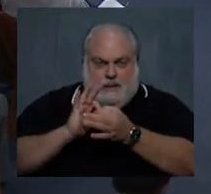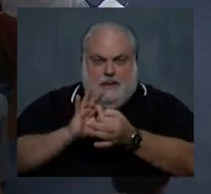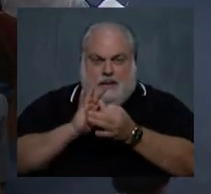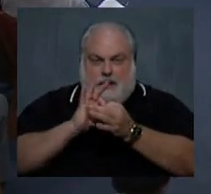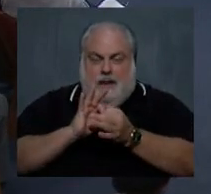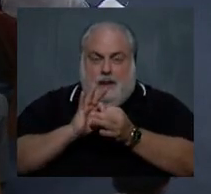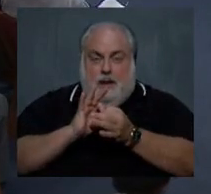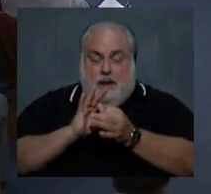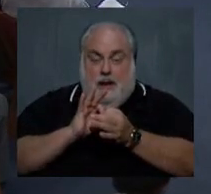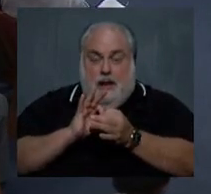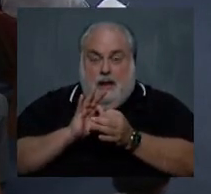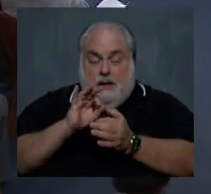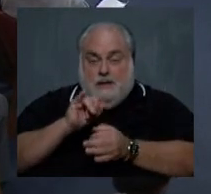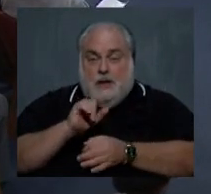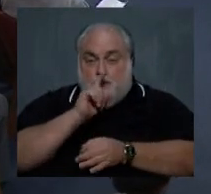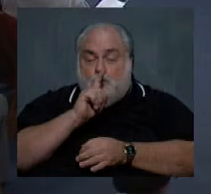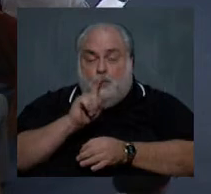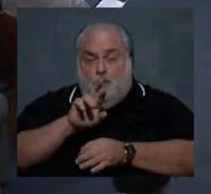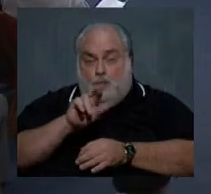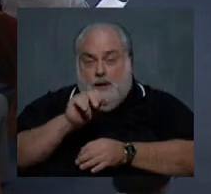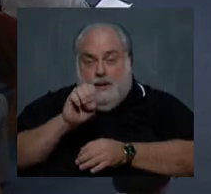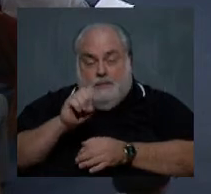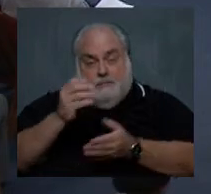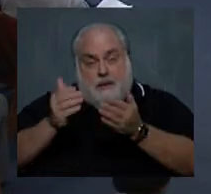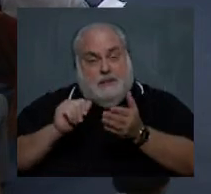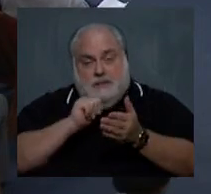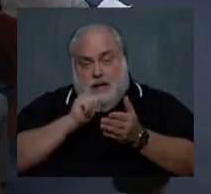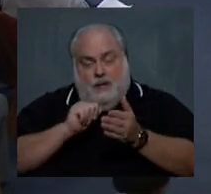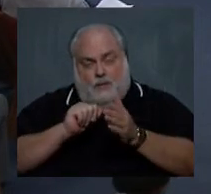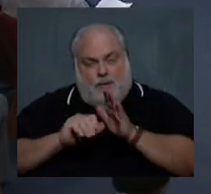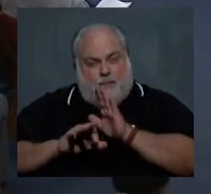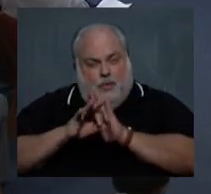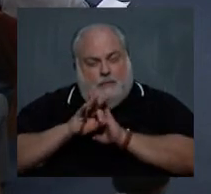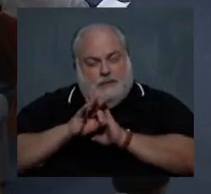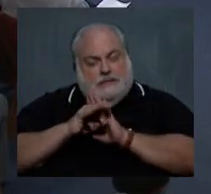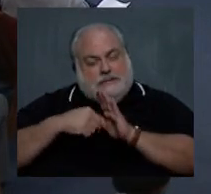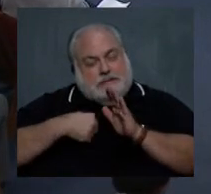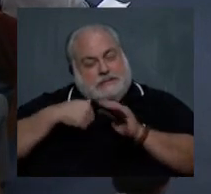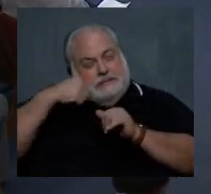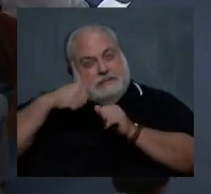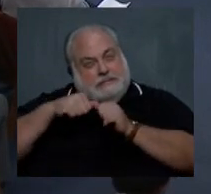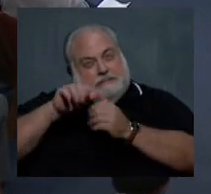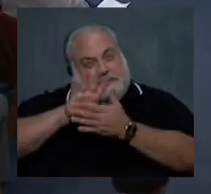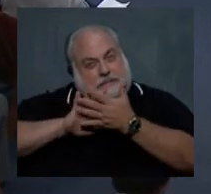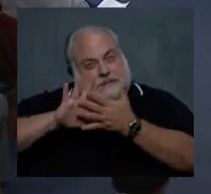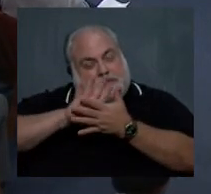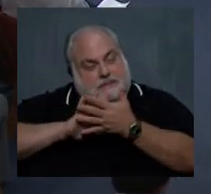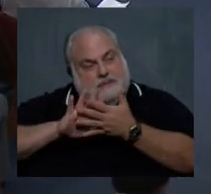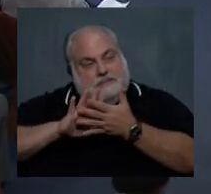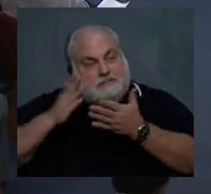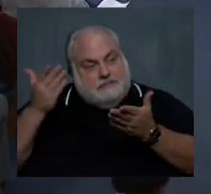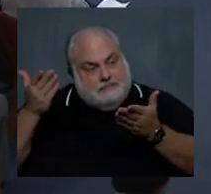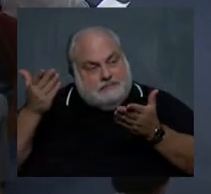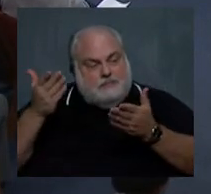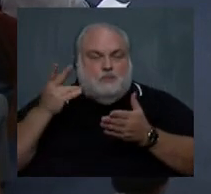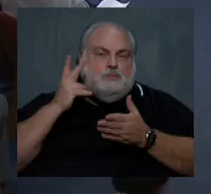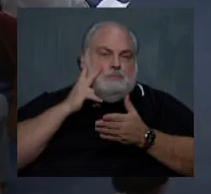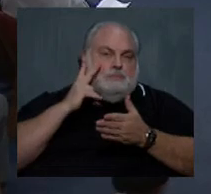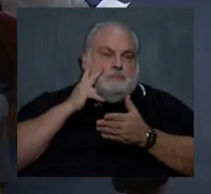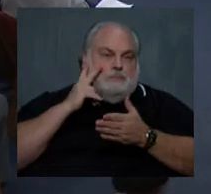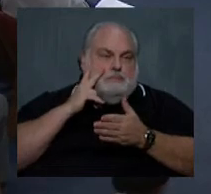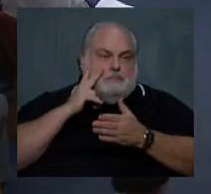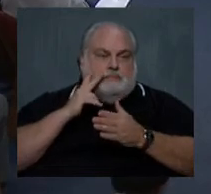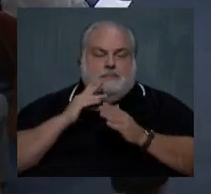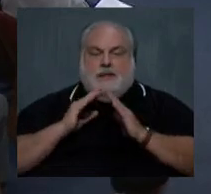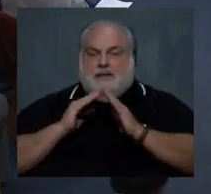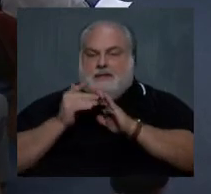true on appointments. But we'll find out. All right, We'll make sure. Thank you. My recollection may be faulty, but maybe not. We'll see. Thank